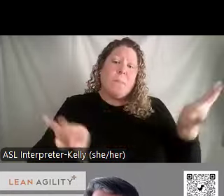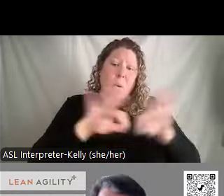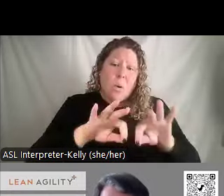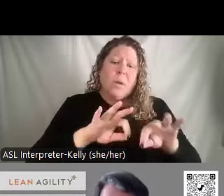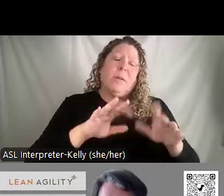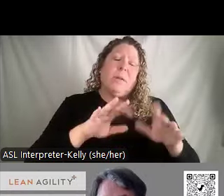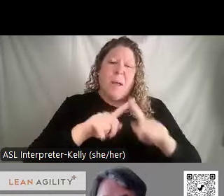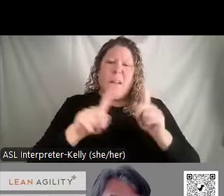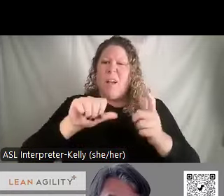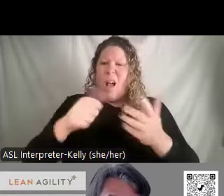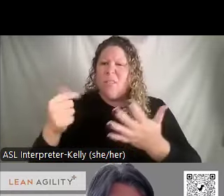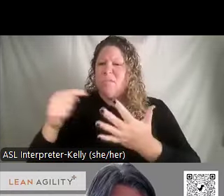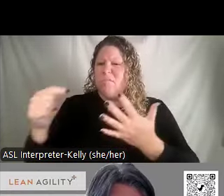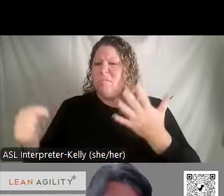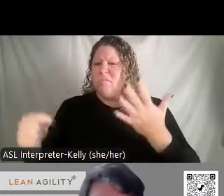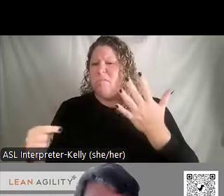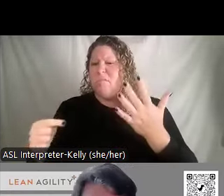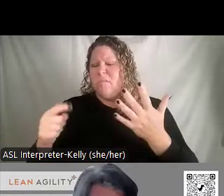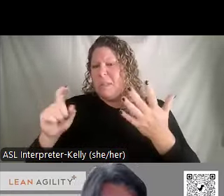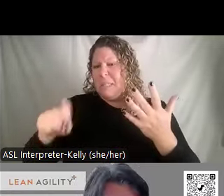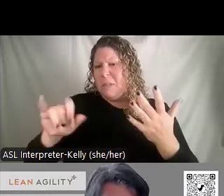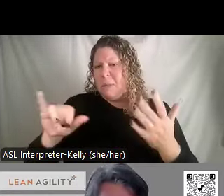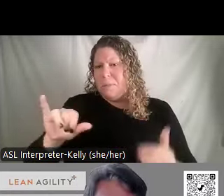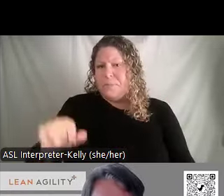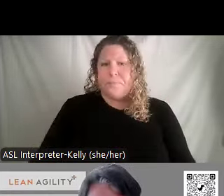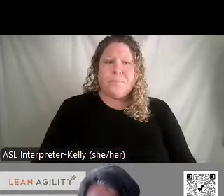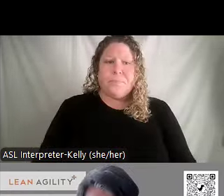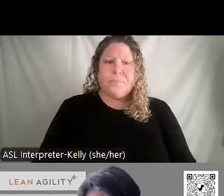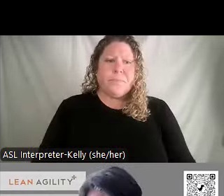change agents, I find, naturally